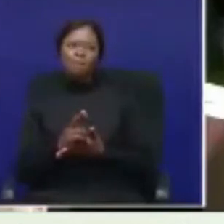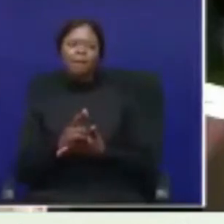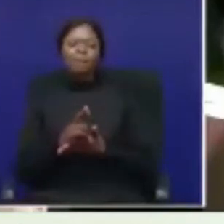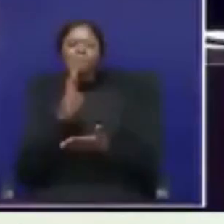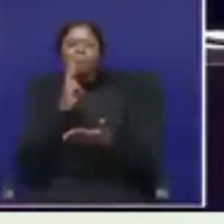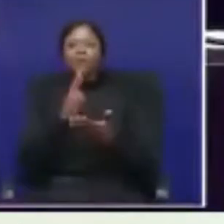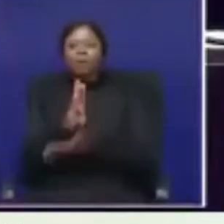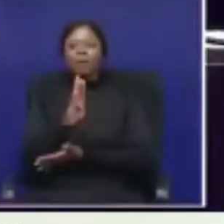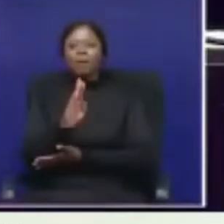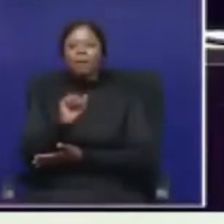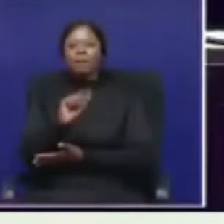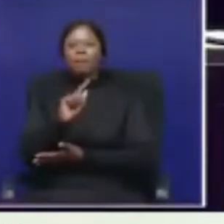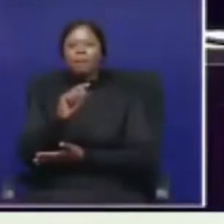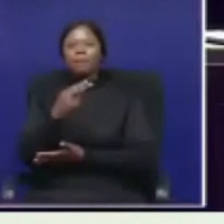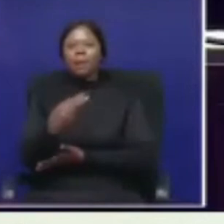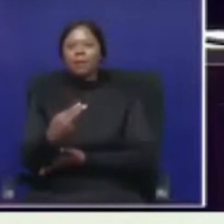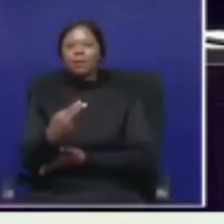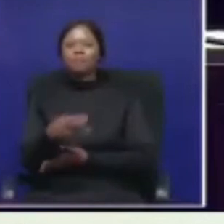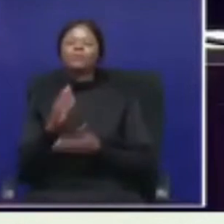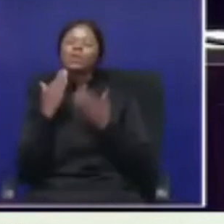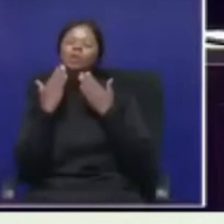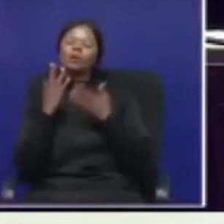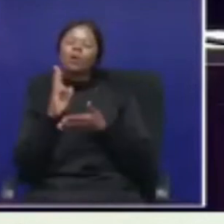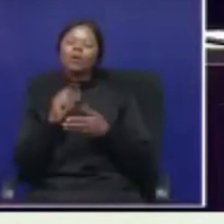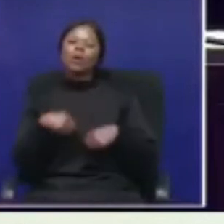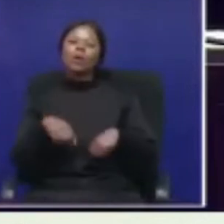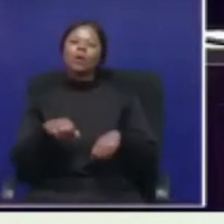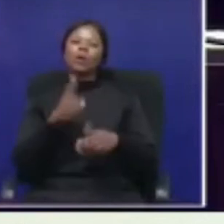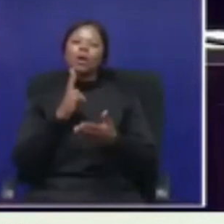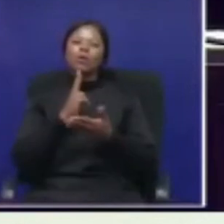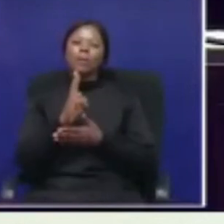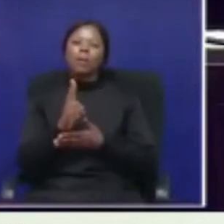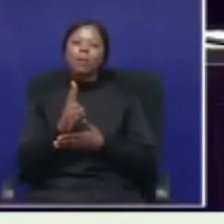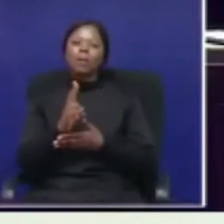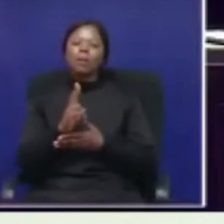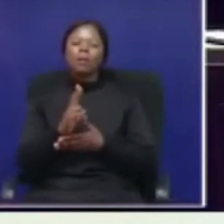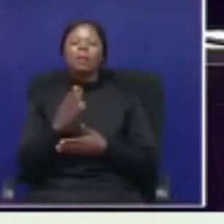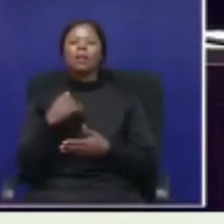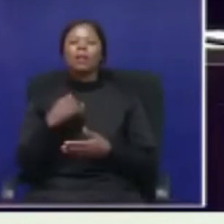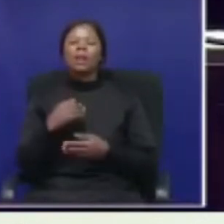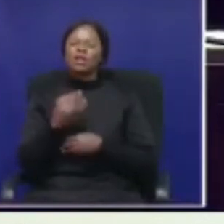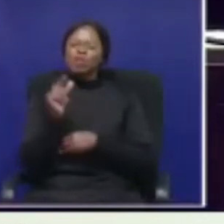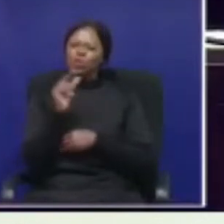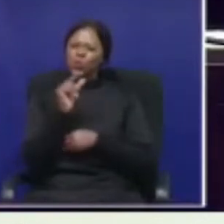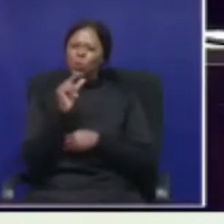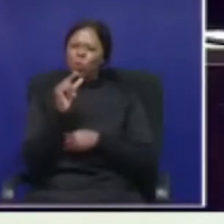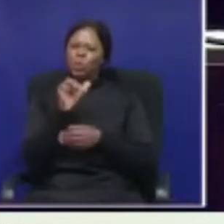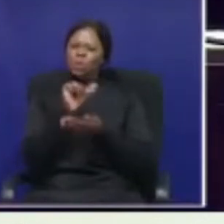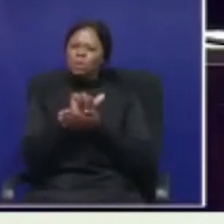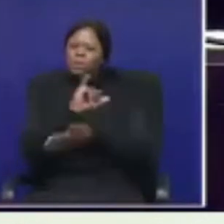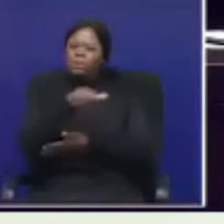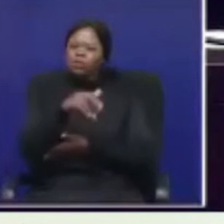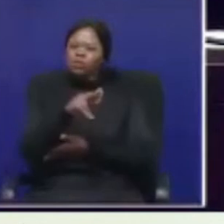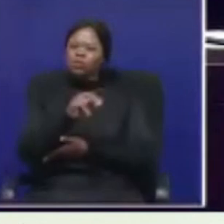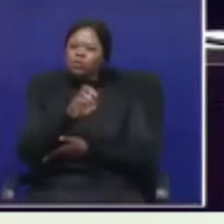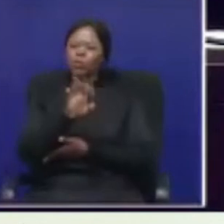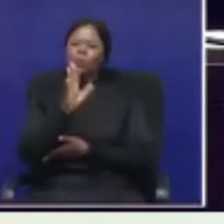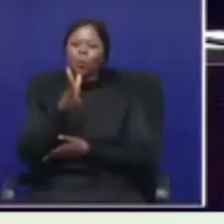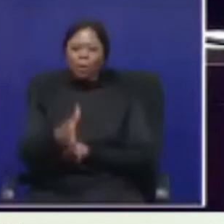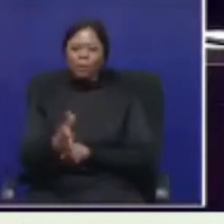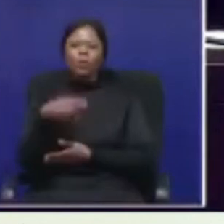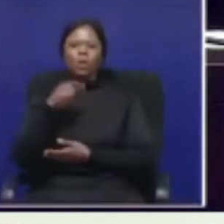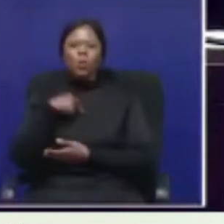Thank you, Honourable House Chairperson. Today, as we near Youth Day on the 16th of June, we commemorate not only the bravery